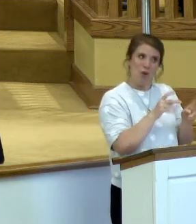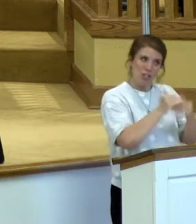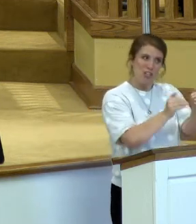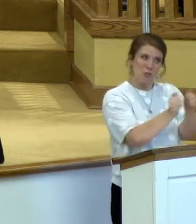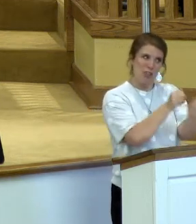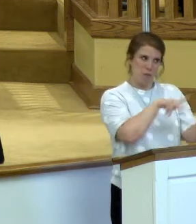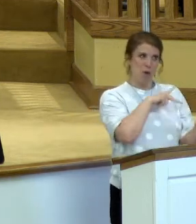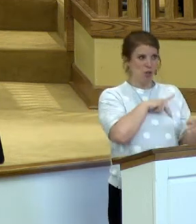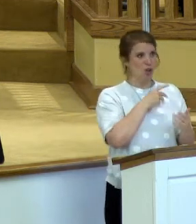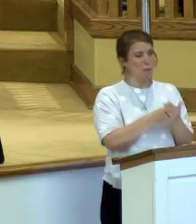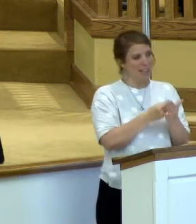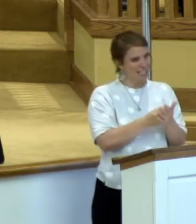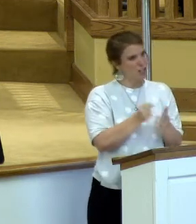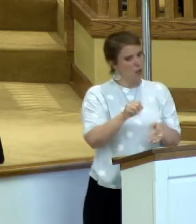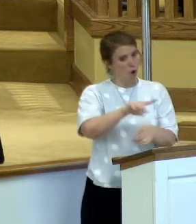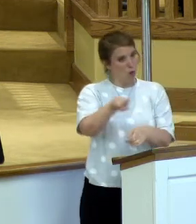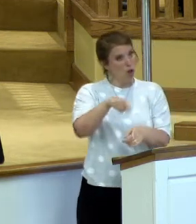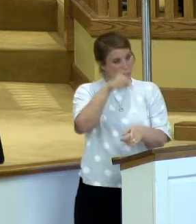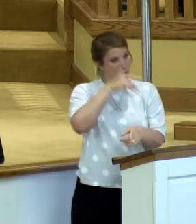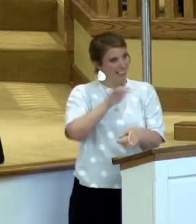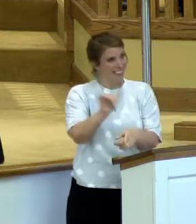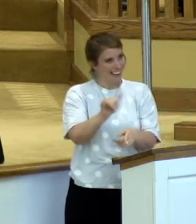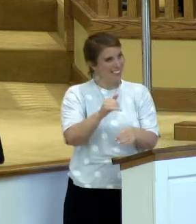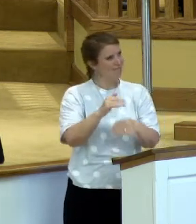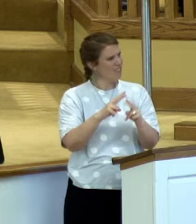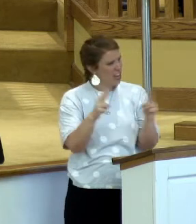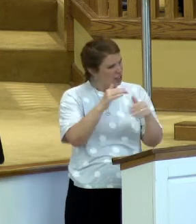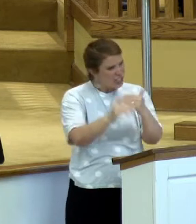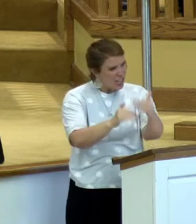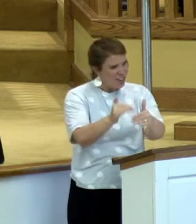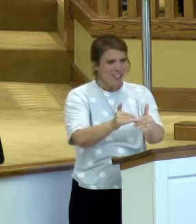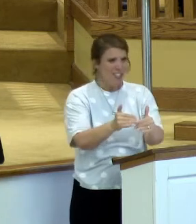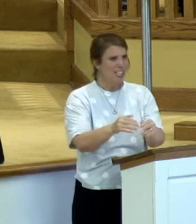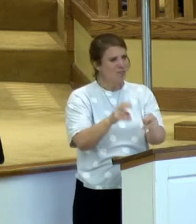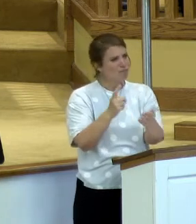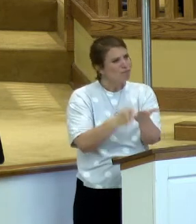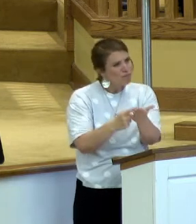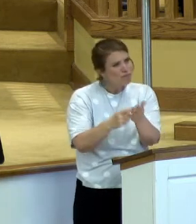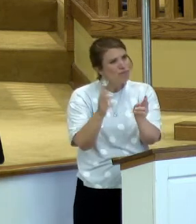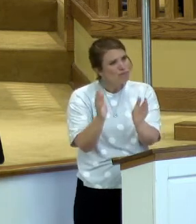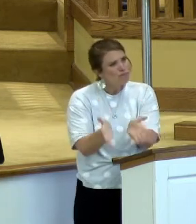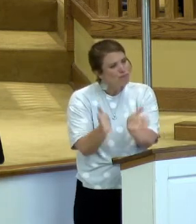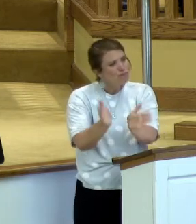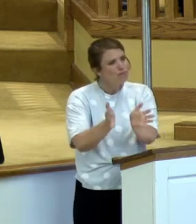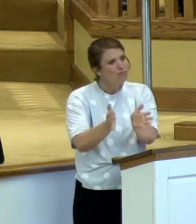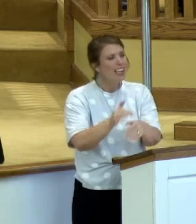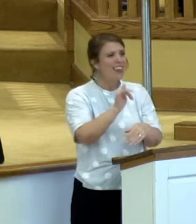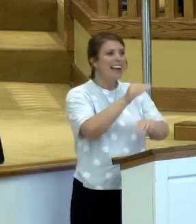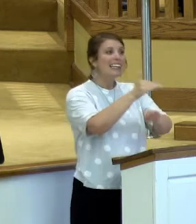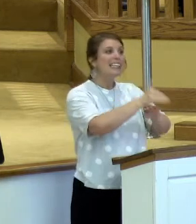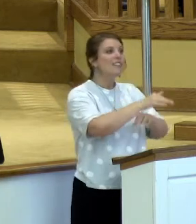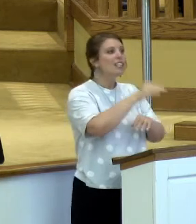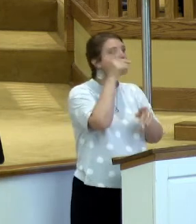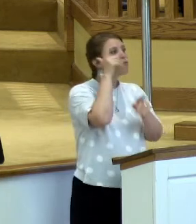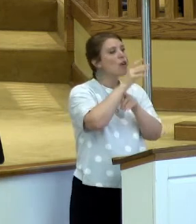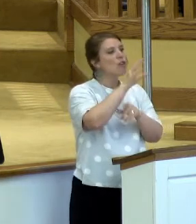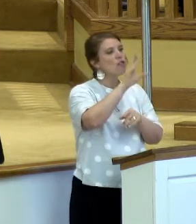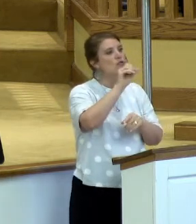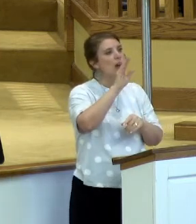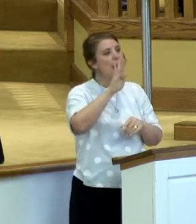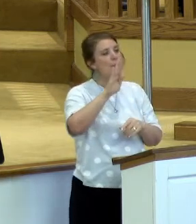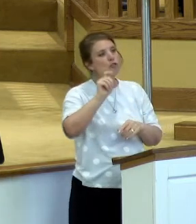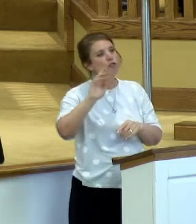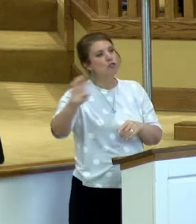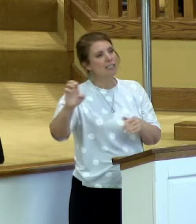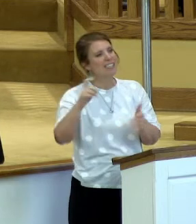them and talked to them and everything, and so... That evening, Brother Crabtree and I were fellowshipping a little bit, and he was talking about some of